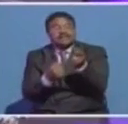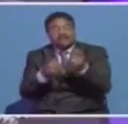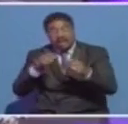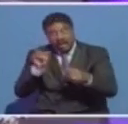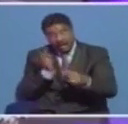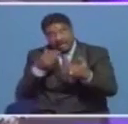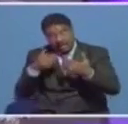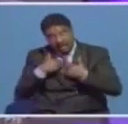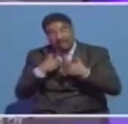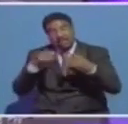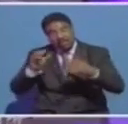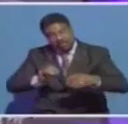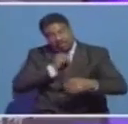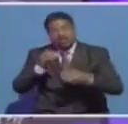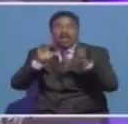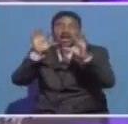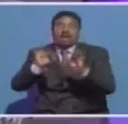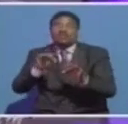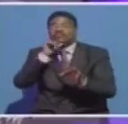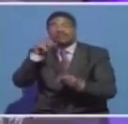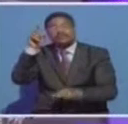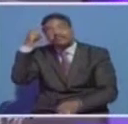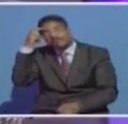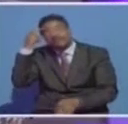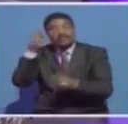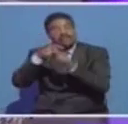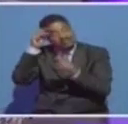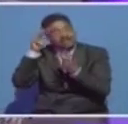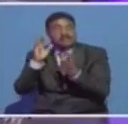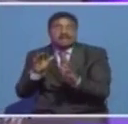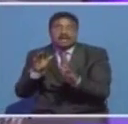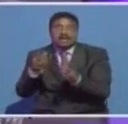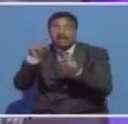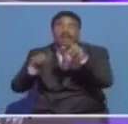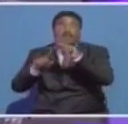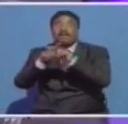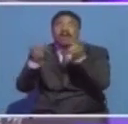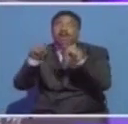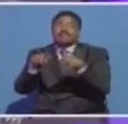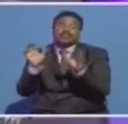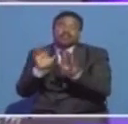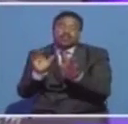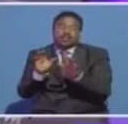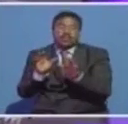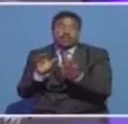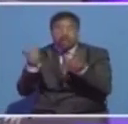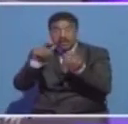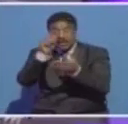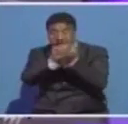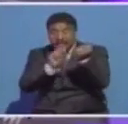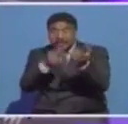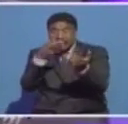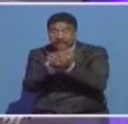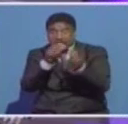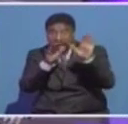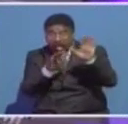not waiting for Treasury to release money as and when disasters happen. Once that trust fund is open, we can